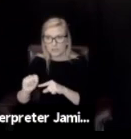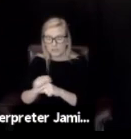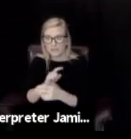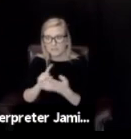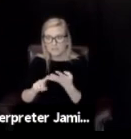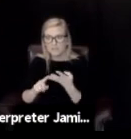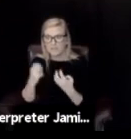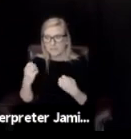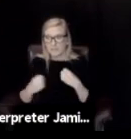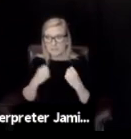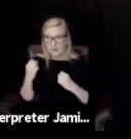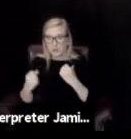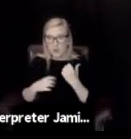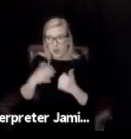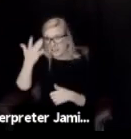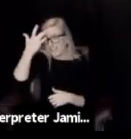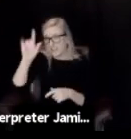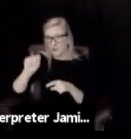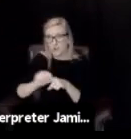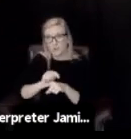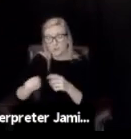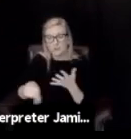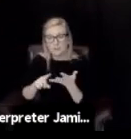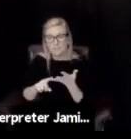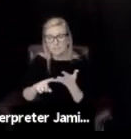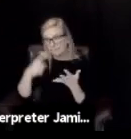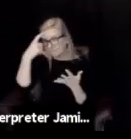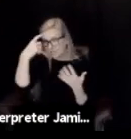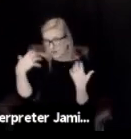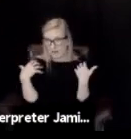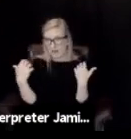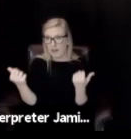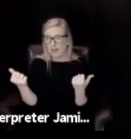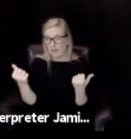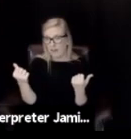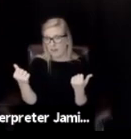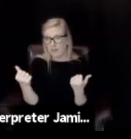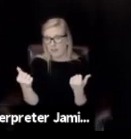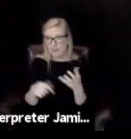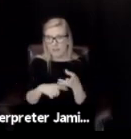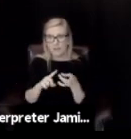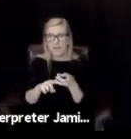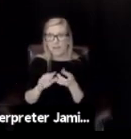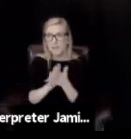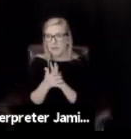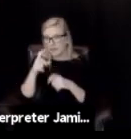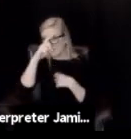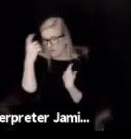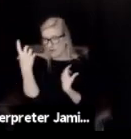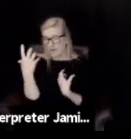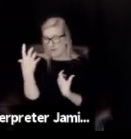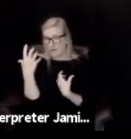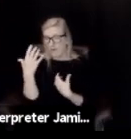emotional intelligence trainings, mental health and wellness, being a trauma-informed workplace, climate